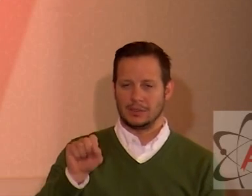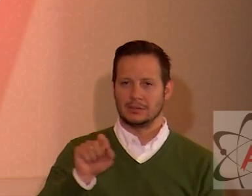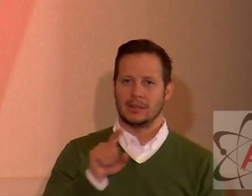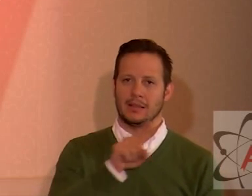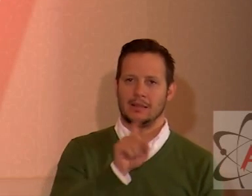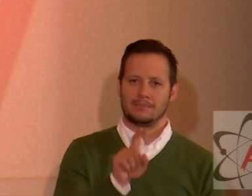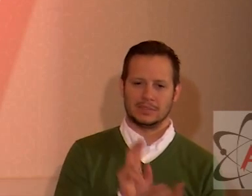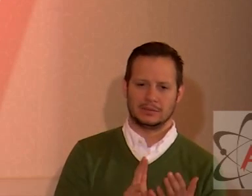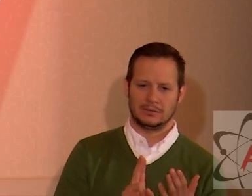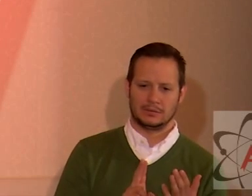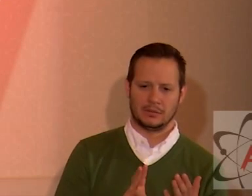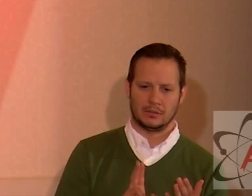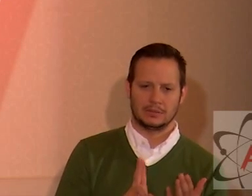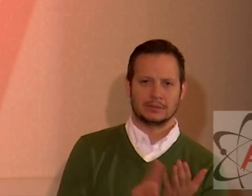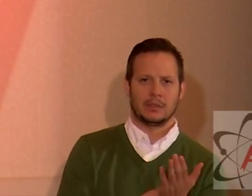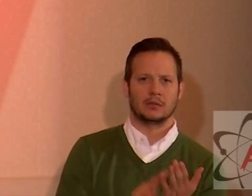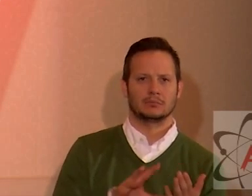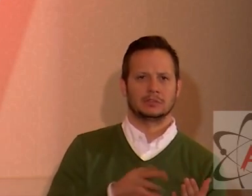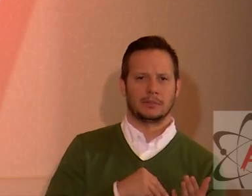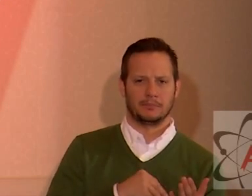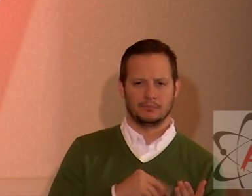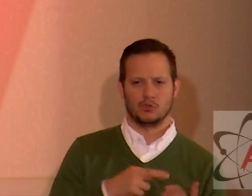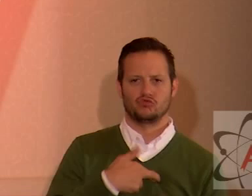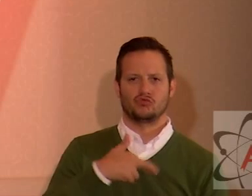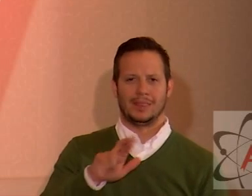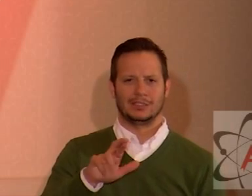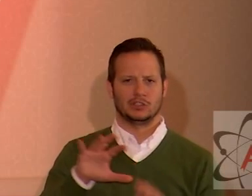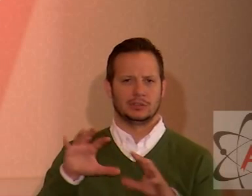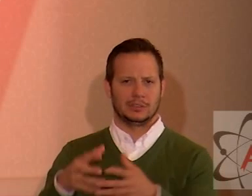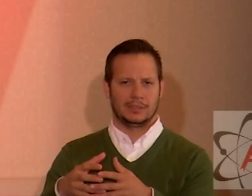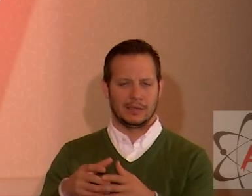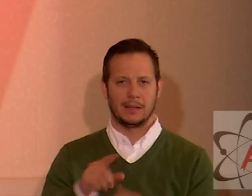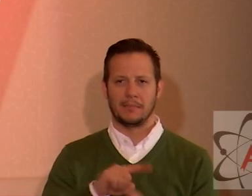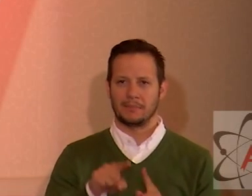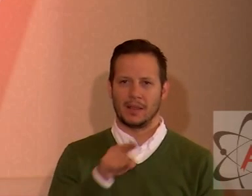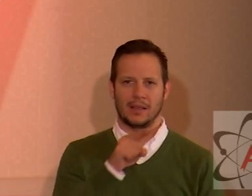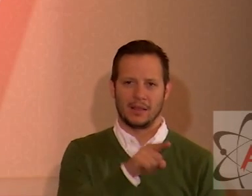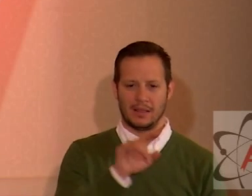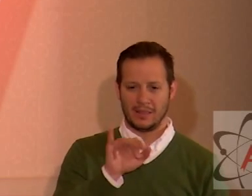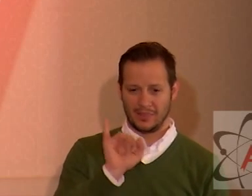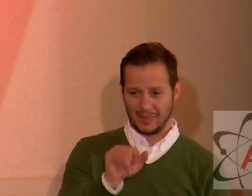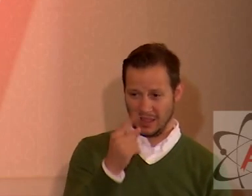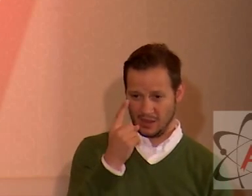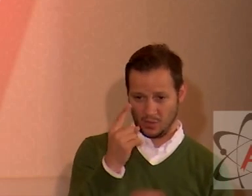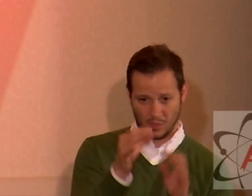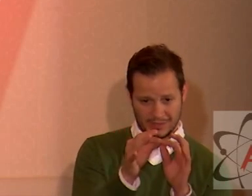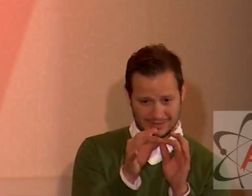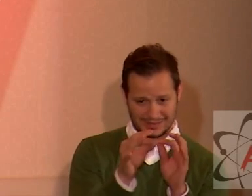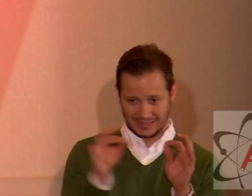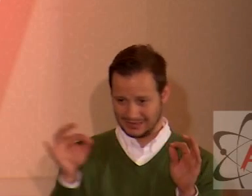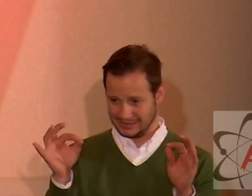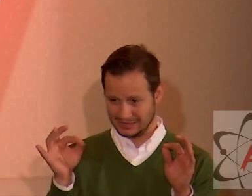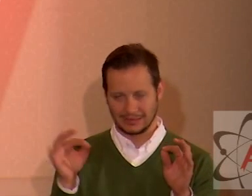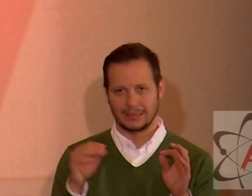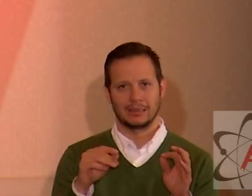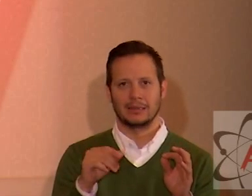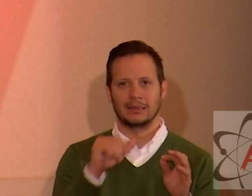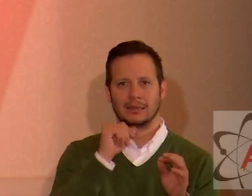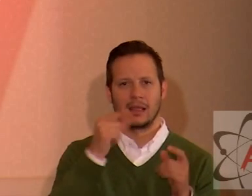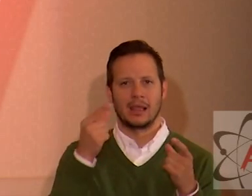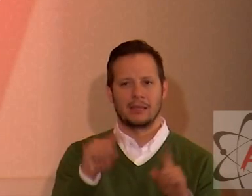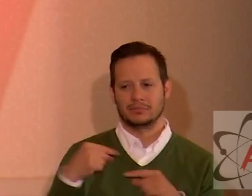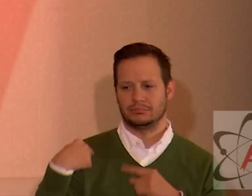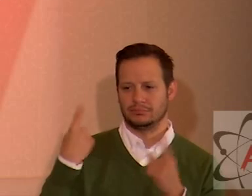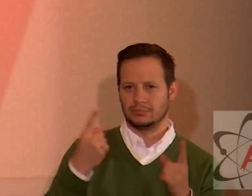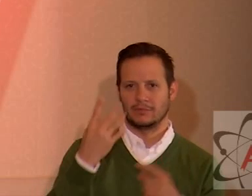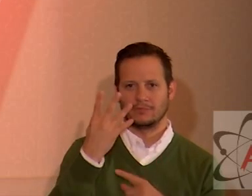religious entities. This administration has failed to make this one sentence change for the past